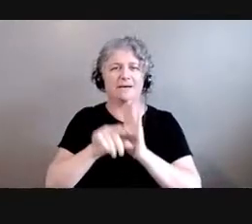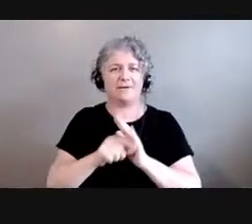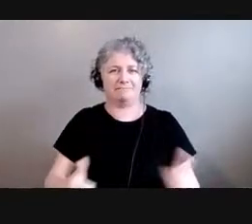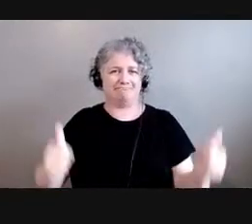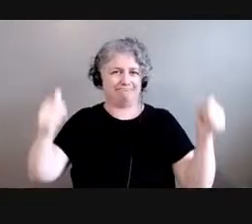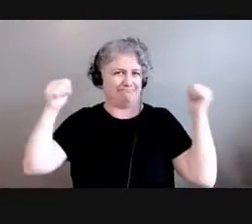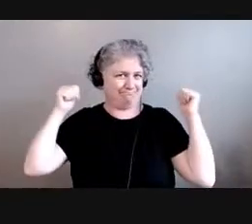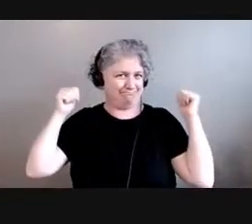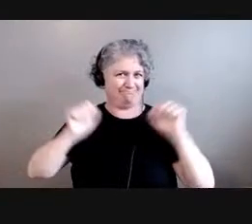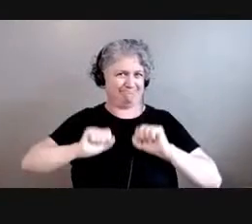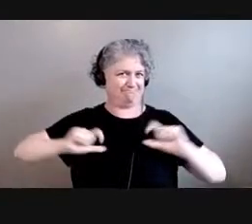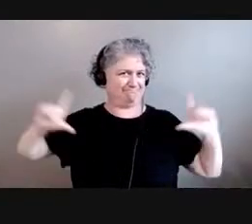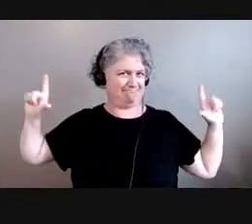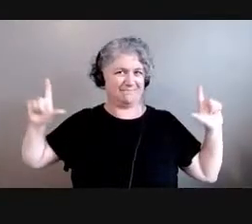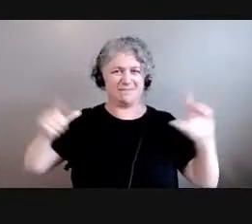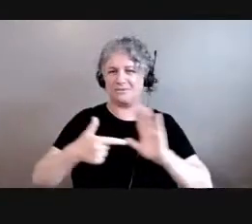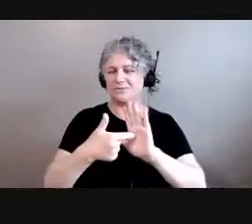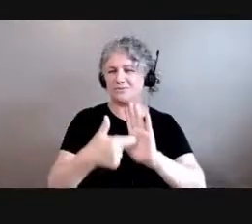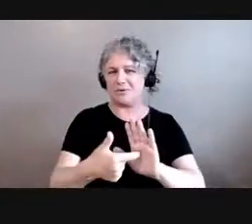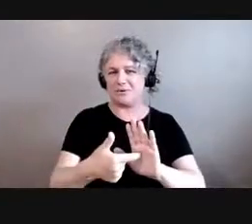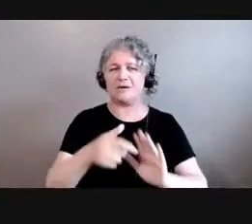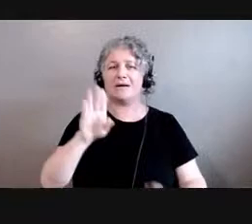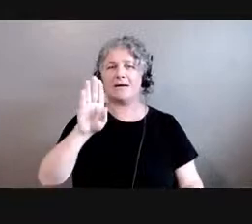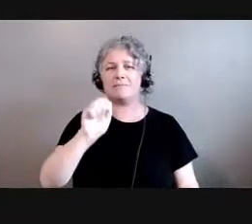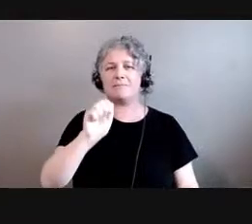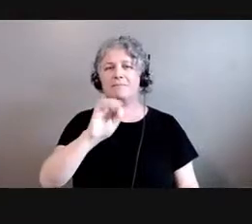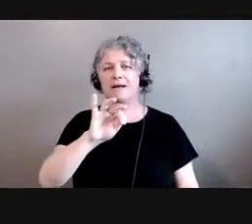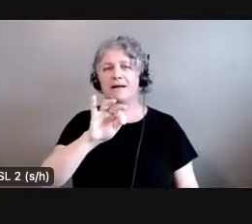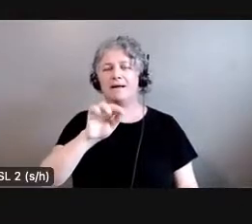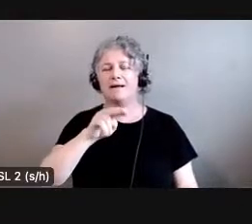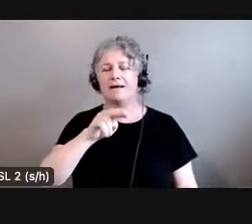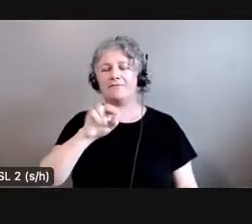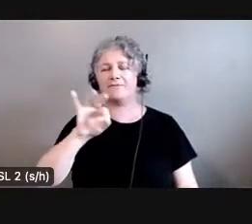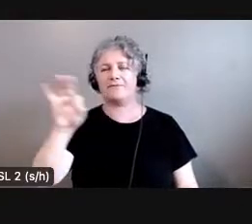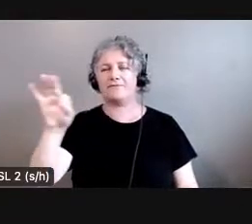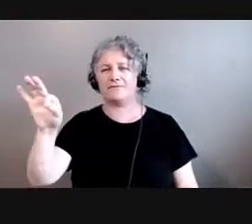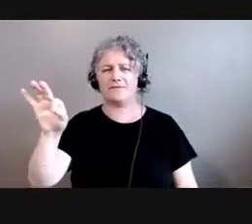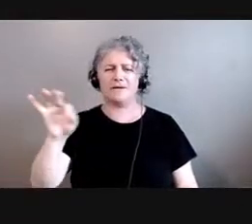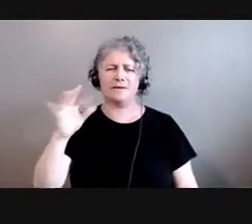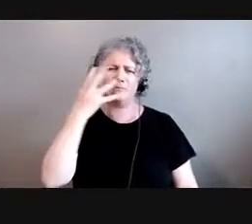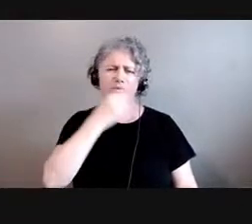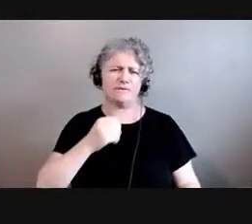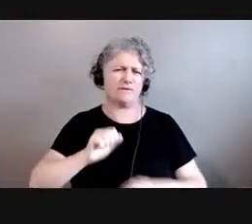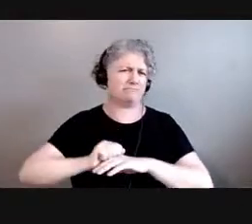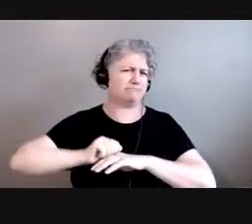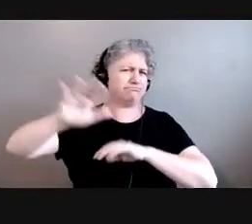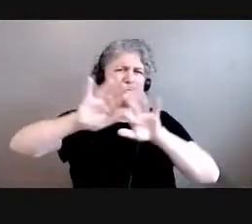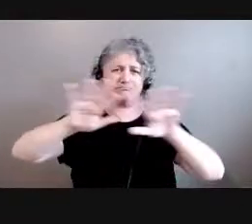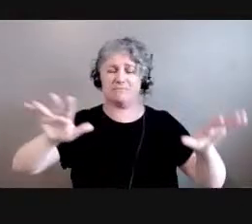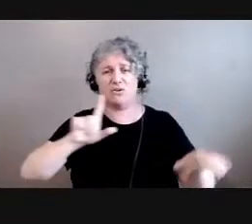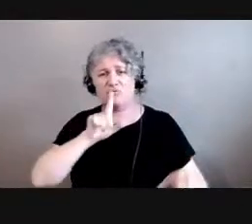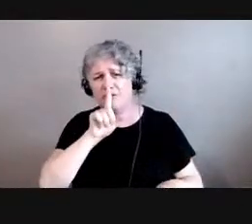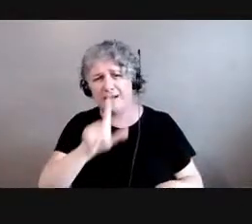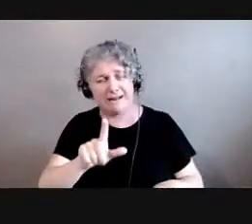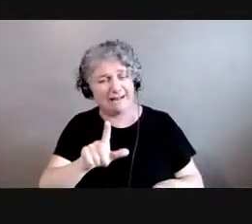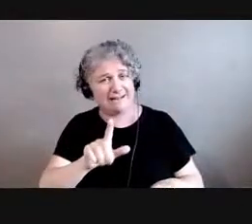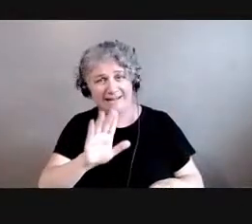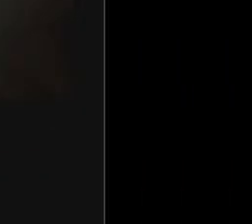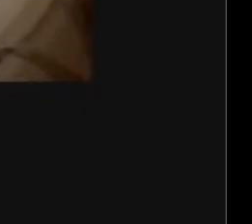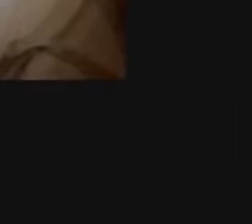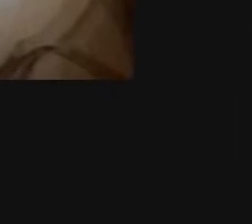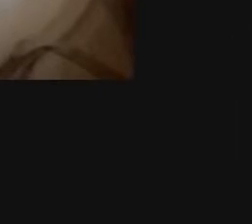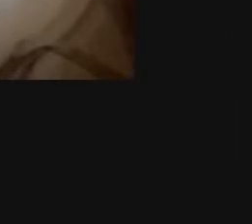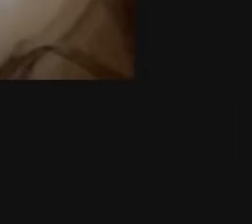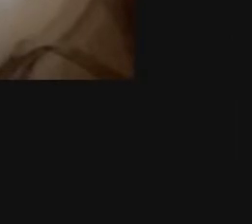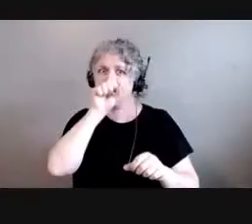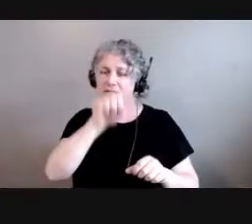is showcasing Banff, and it's a gorgeous view. It's a place on my list that I've never been to, but I would love to